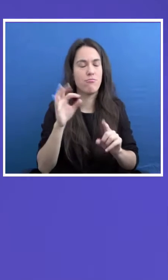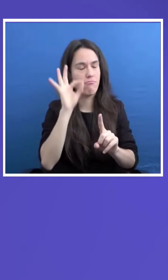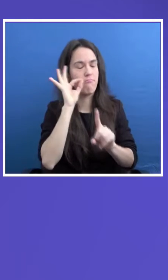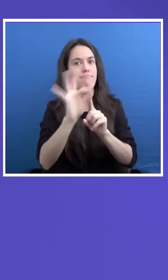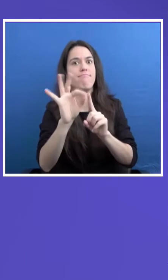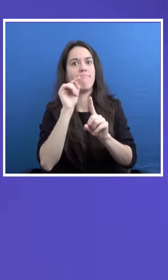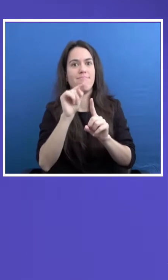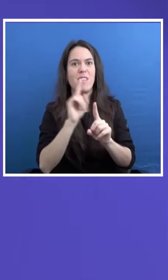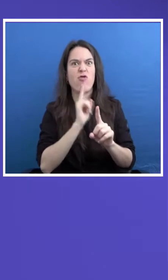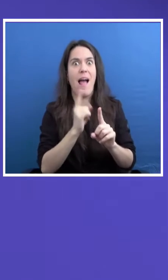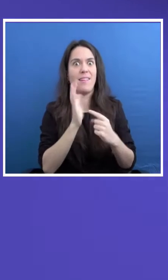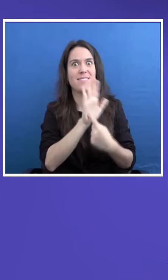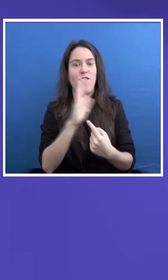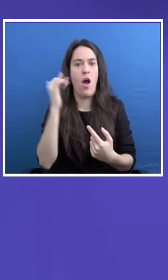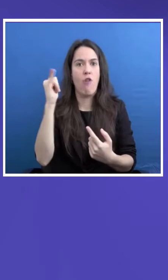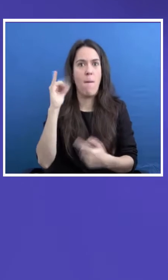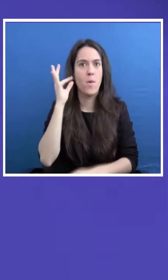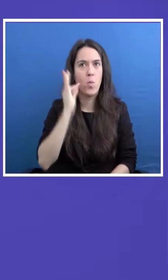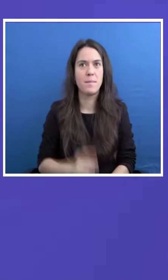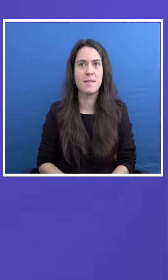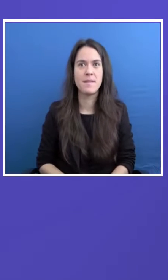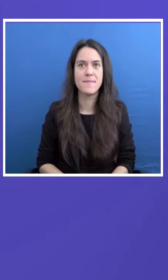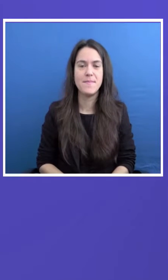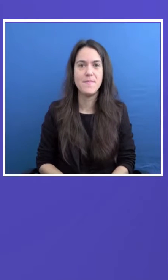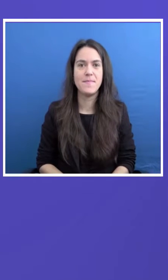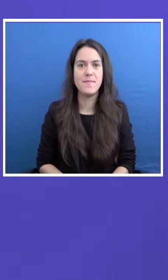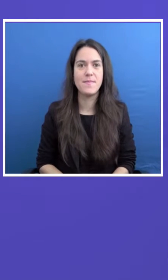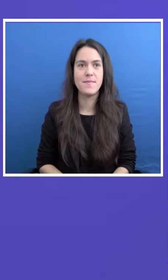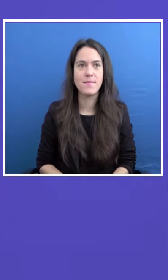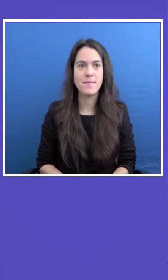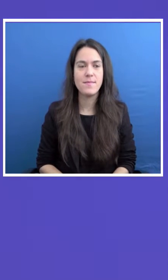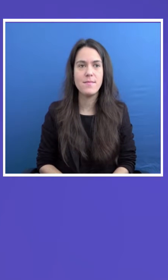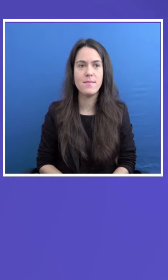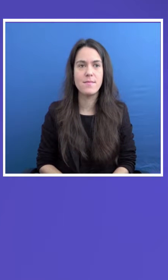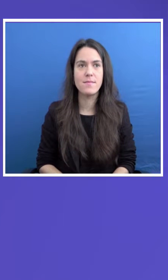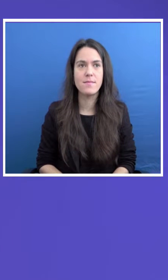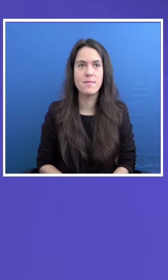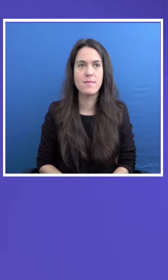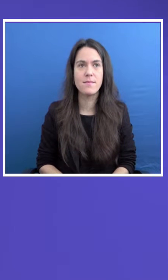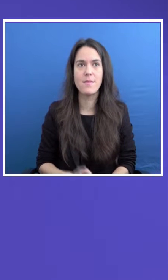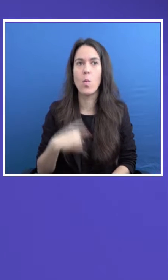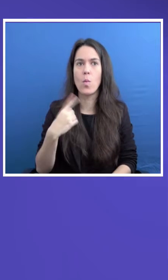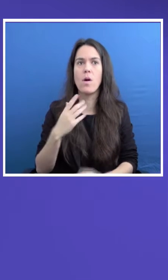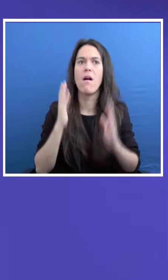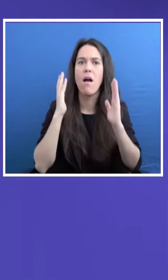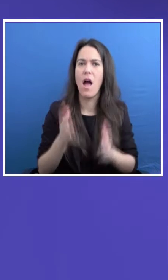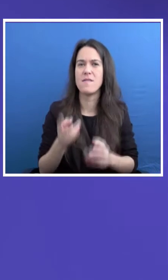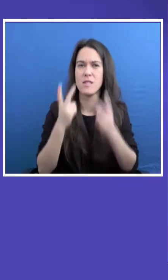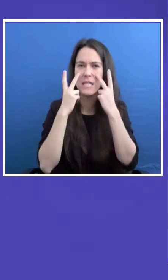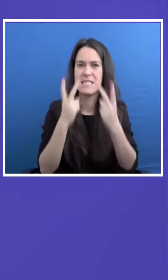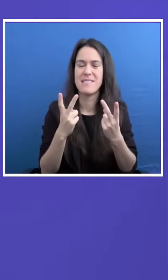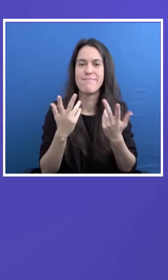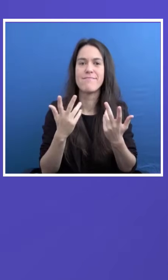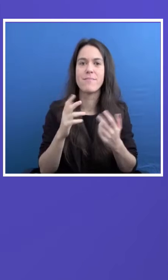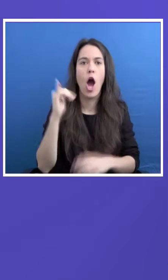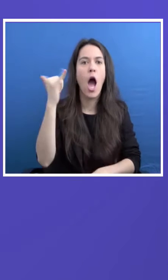Arab women. We also need to rely on the Arab diaspora across the world,